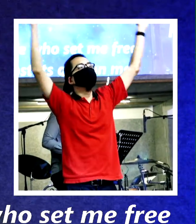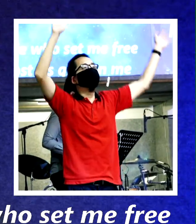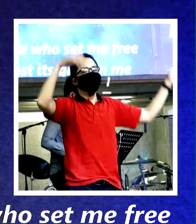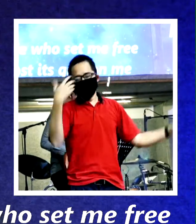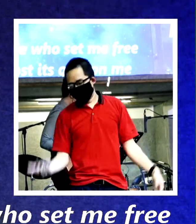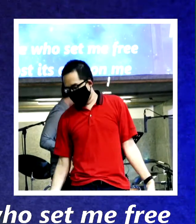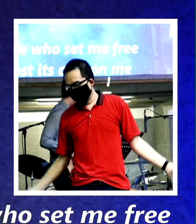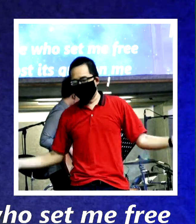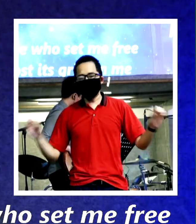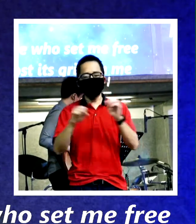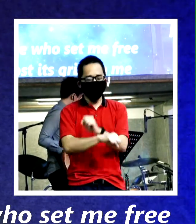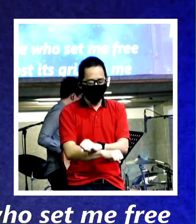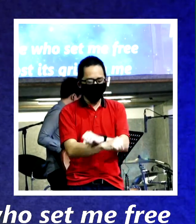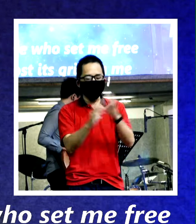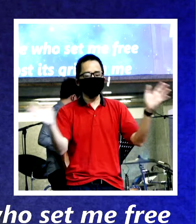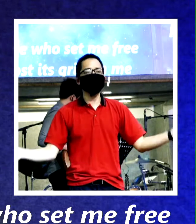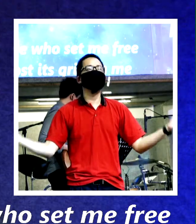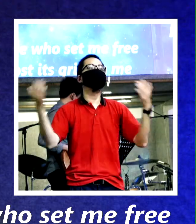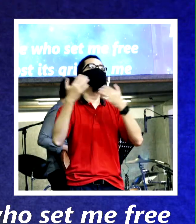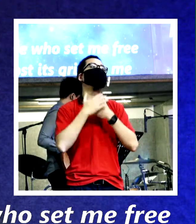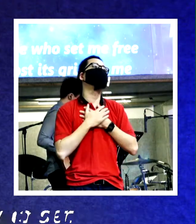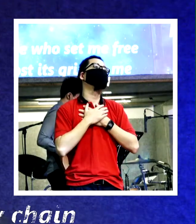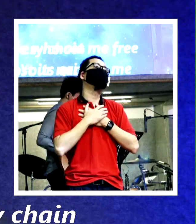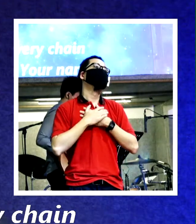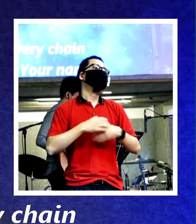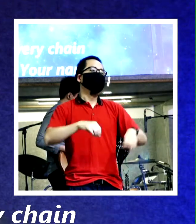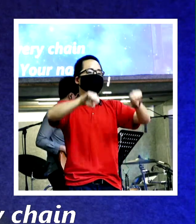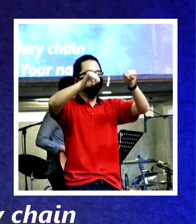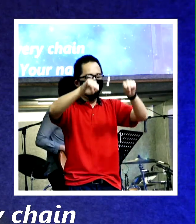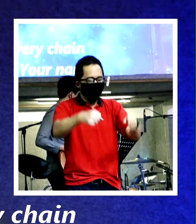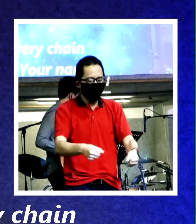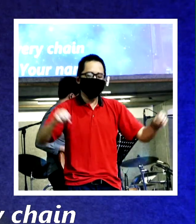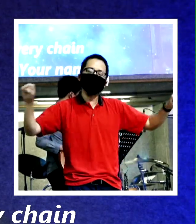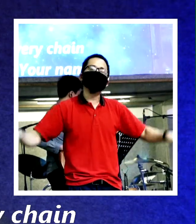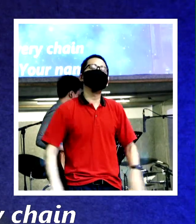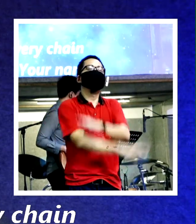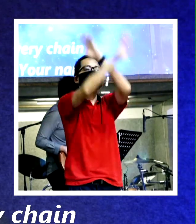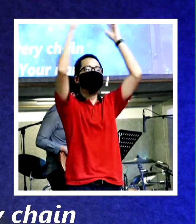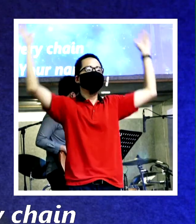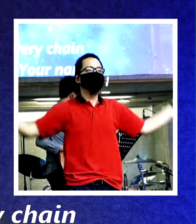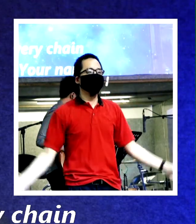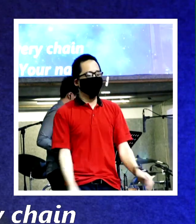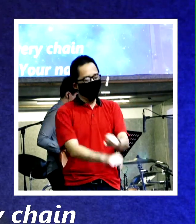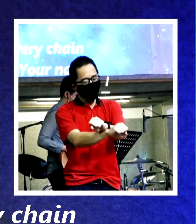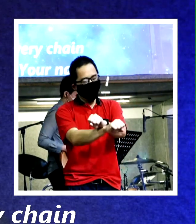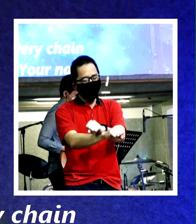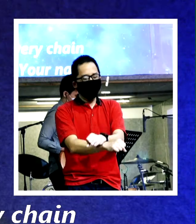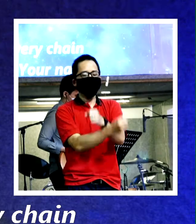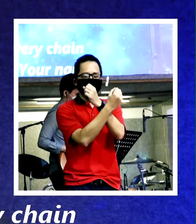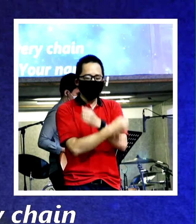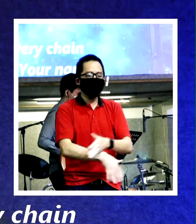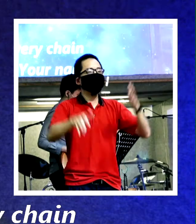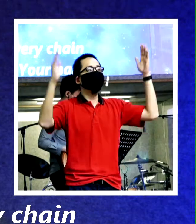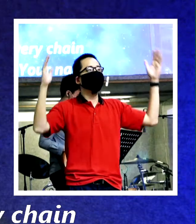Hallelujah. That has lost his grip on me. You have broken every chain.